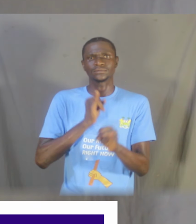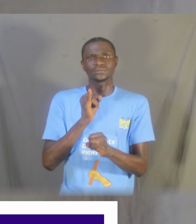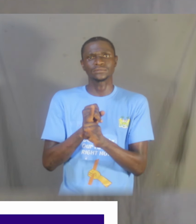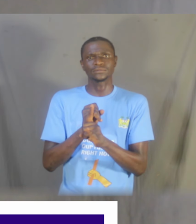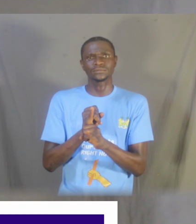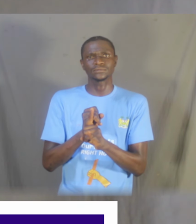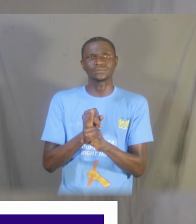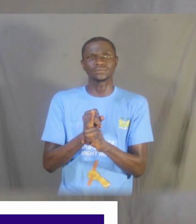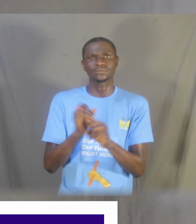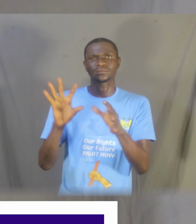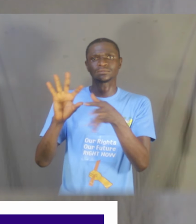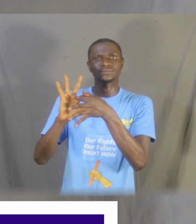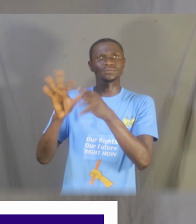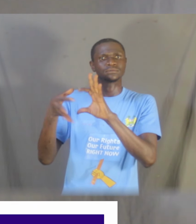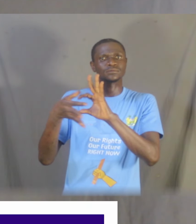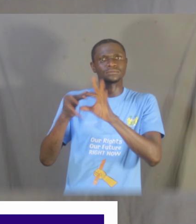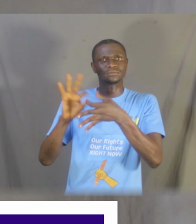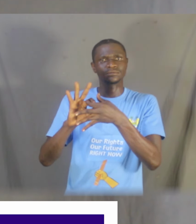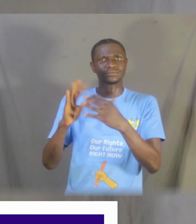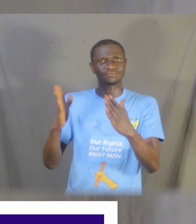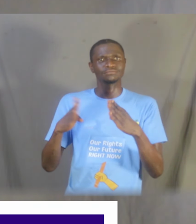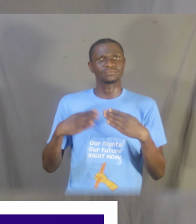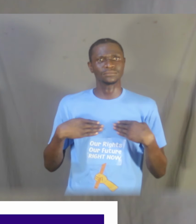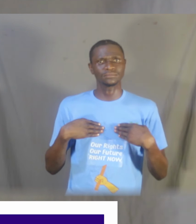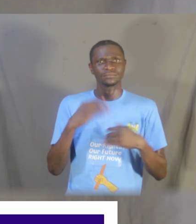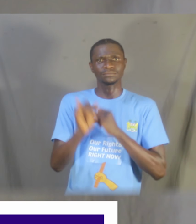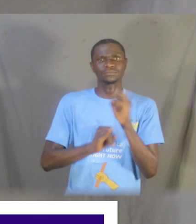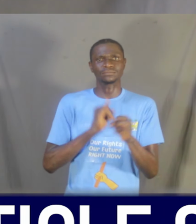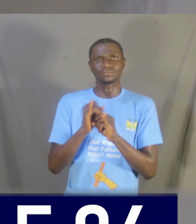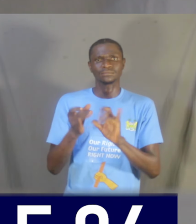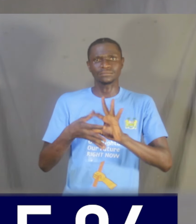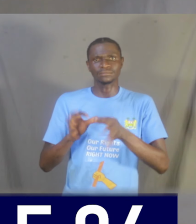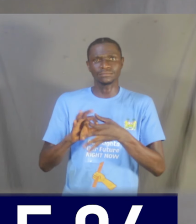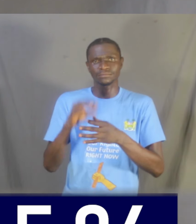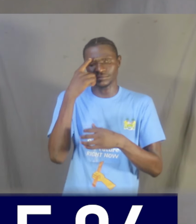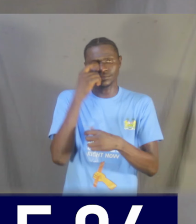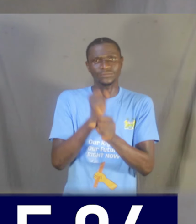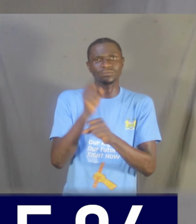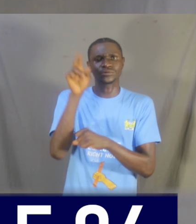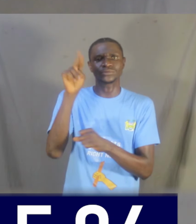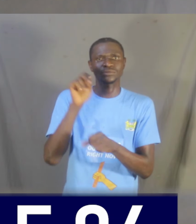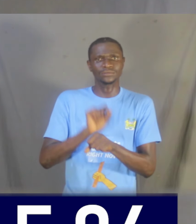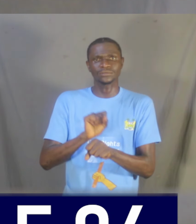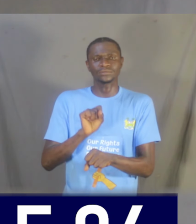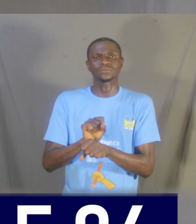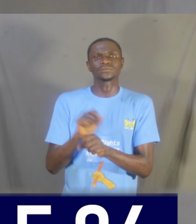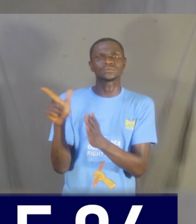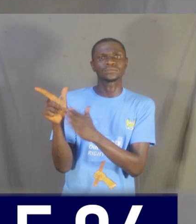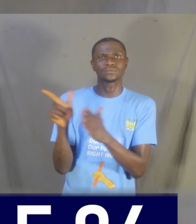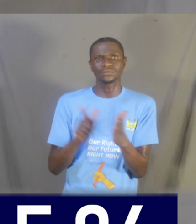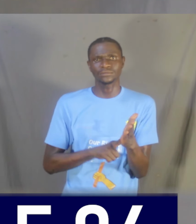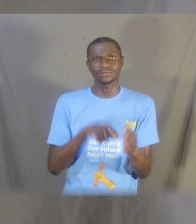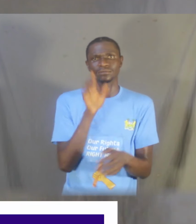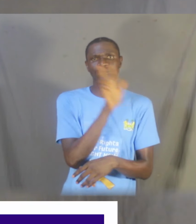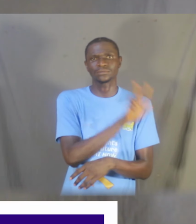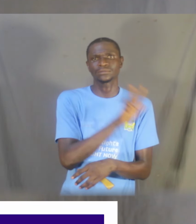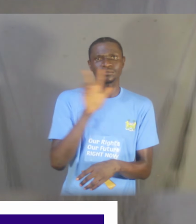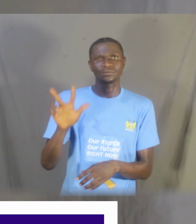measures taken to implement the Convention within specific timeline. Article 36. Consideration of